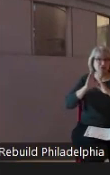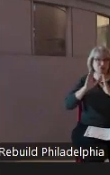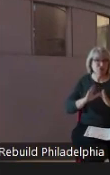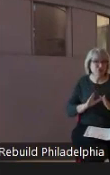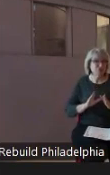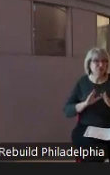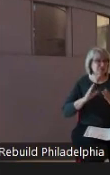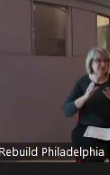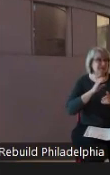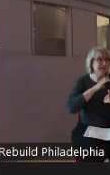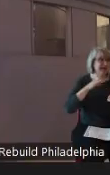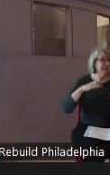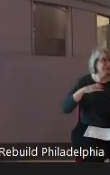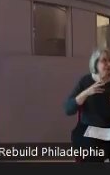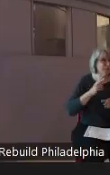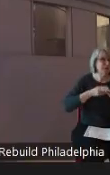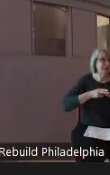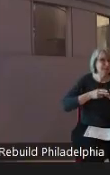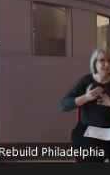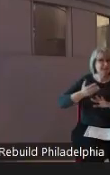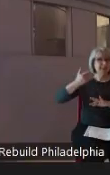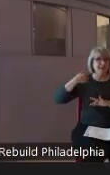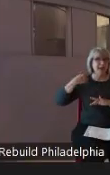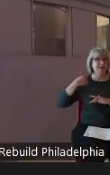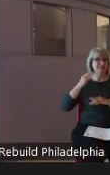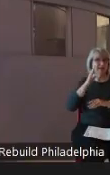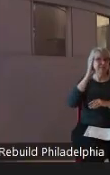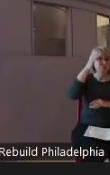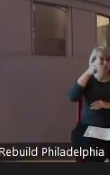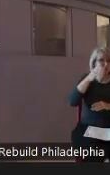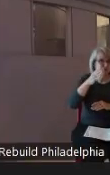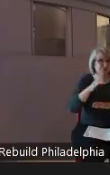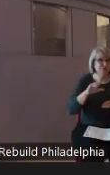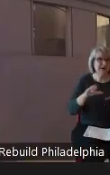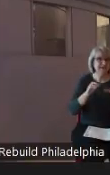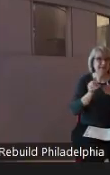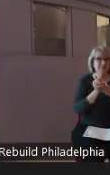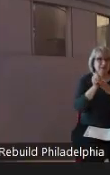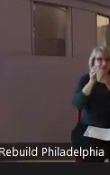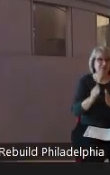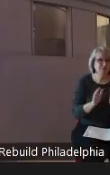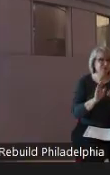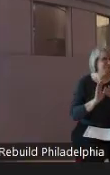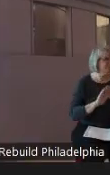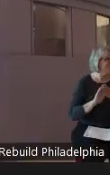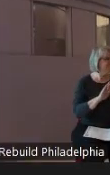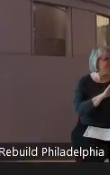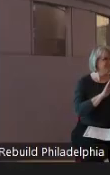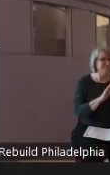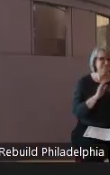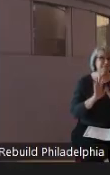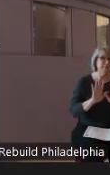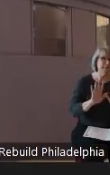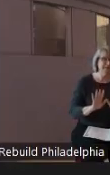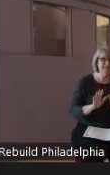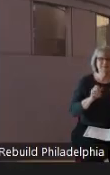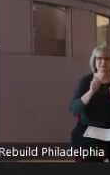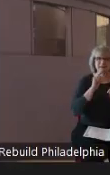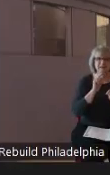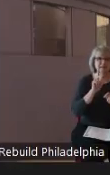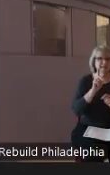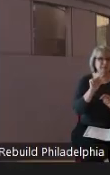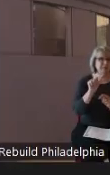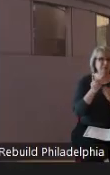council, participants, past and future, or activity leaders? Amazing. How about any